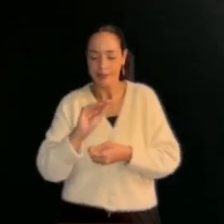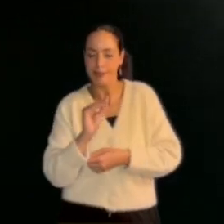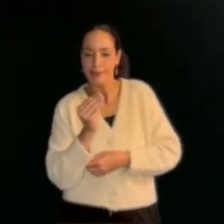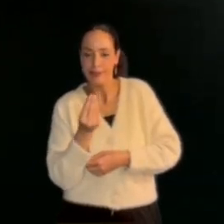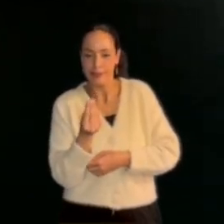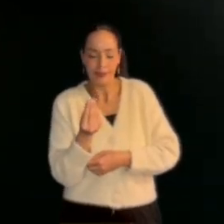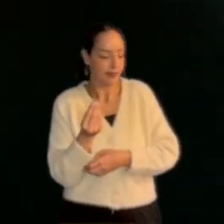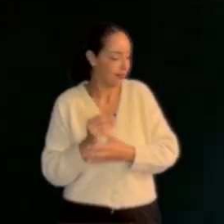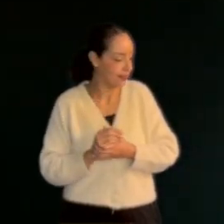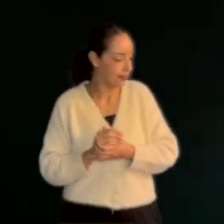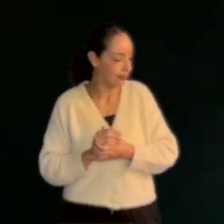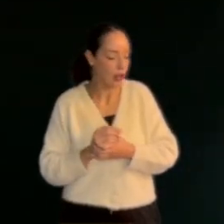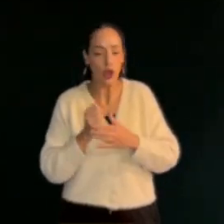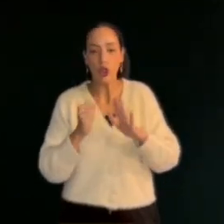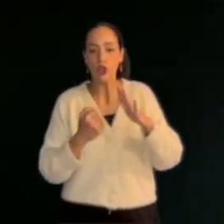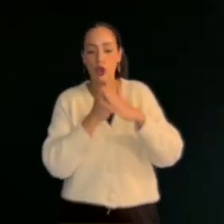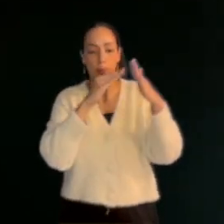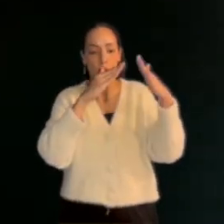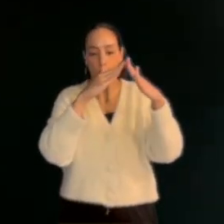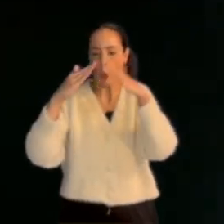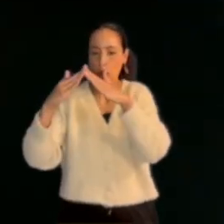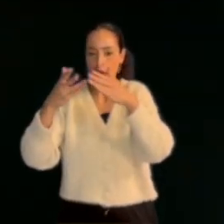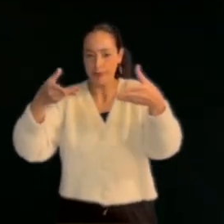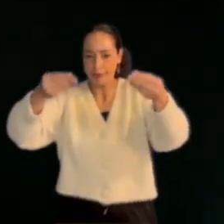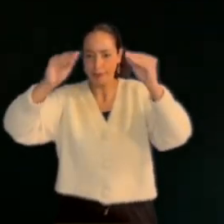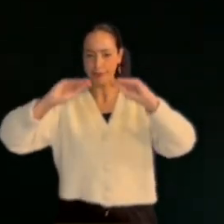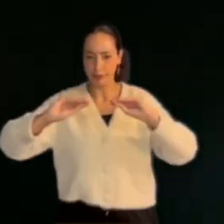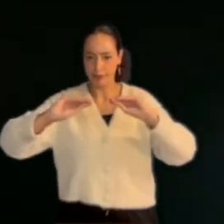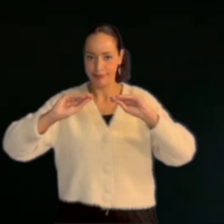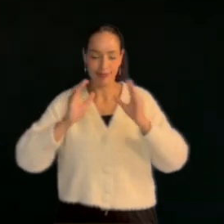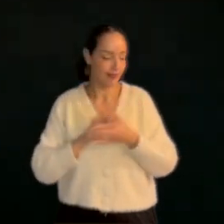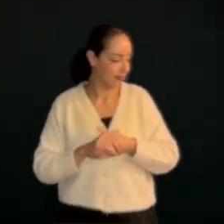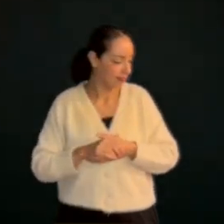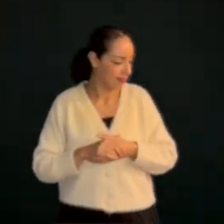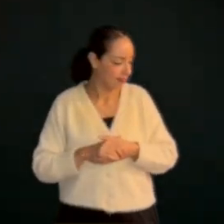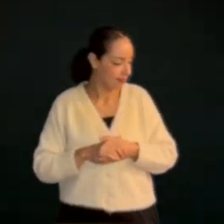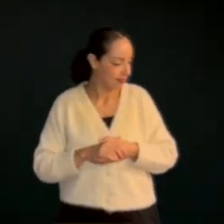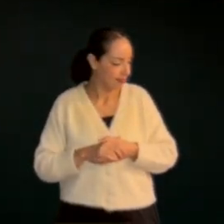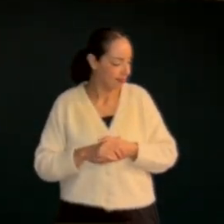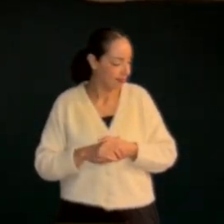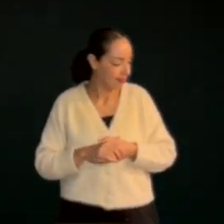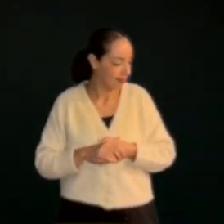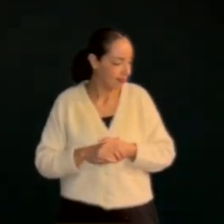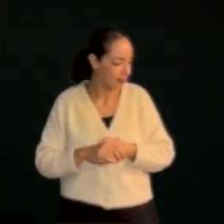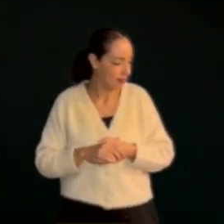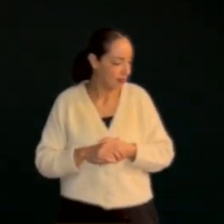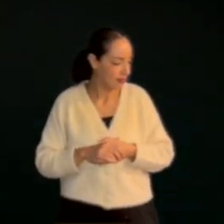Fold like this until this line.